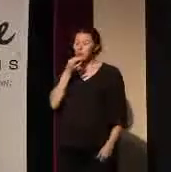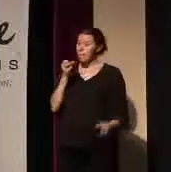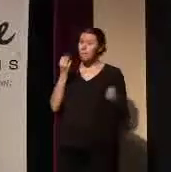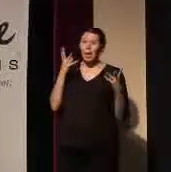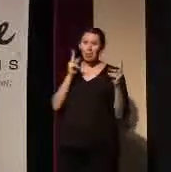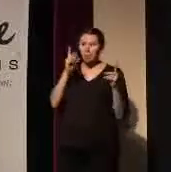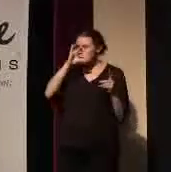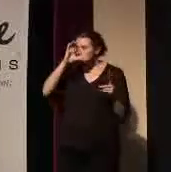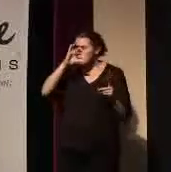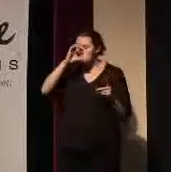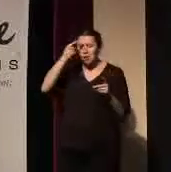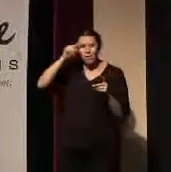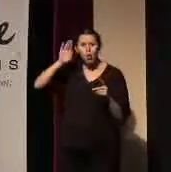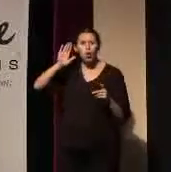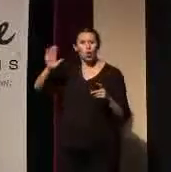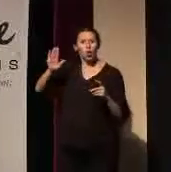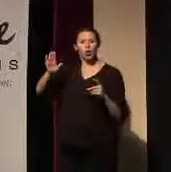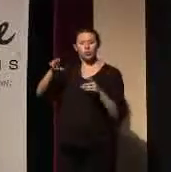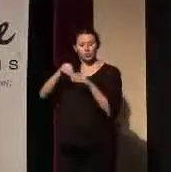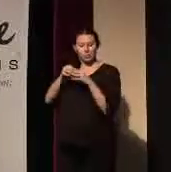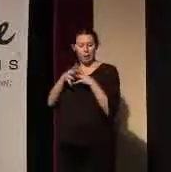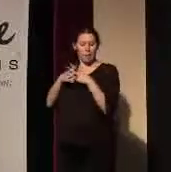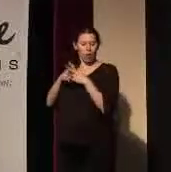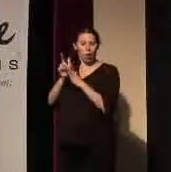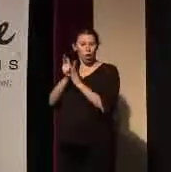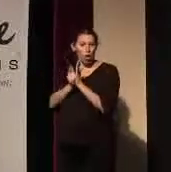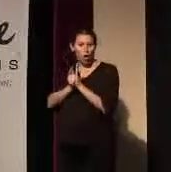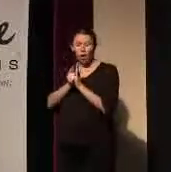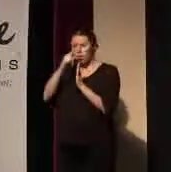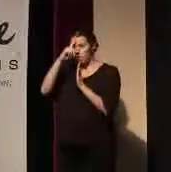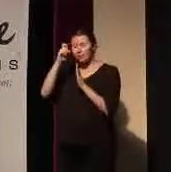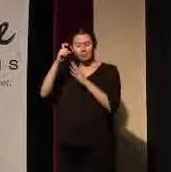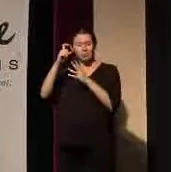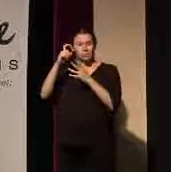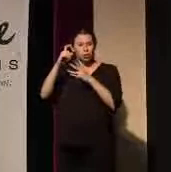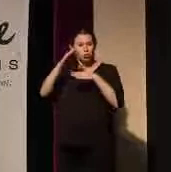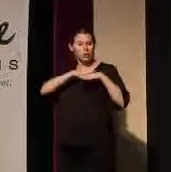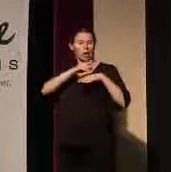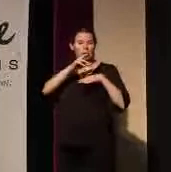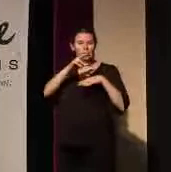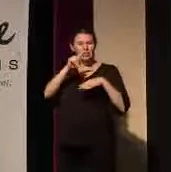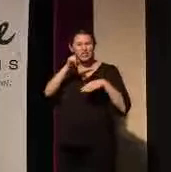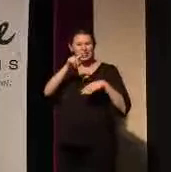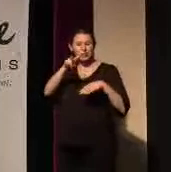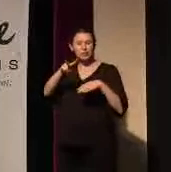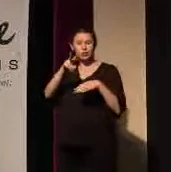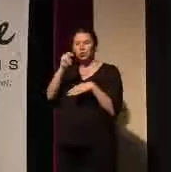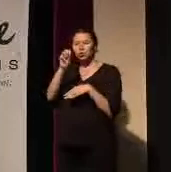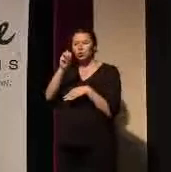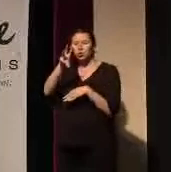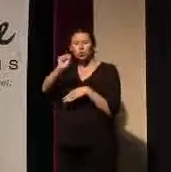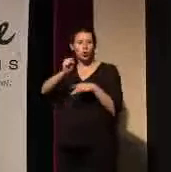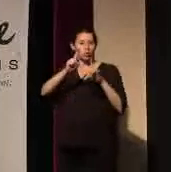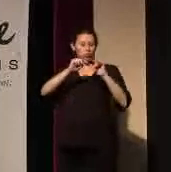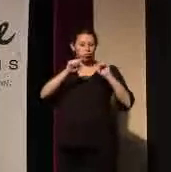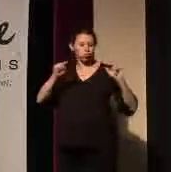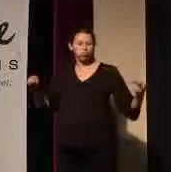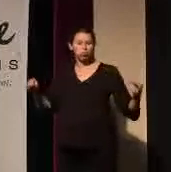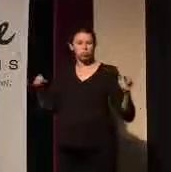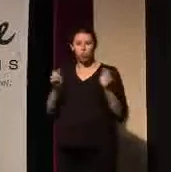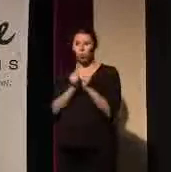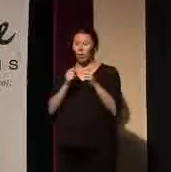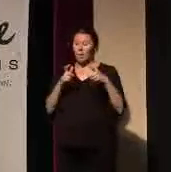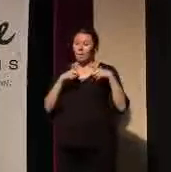in American law, making thousands of broadcast appearances over the last decade, covering every major crime